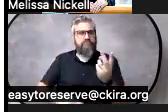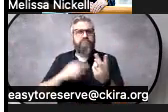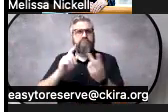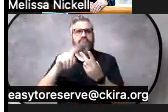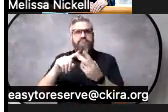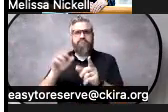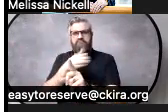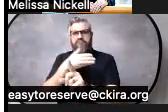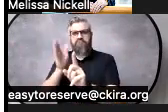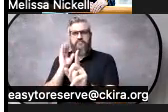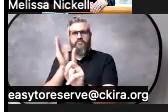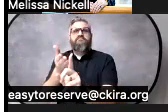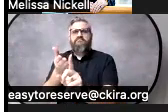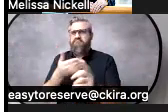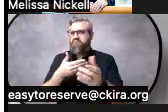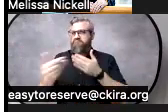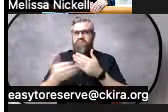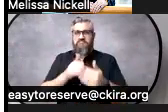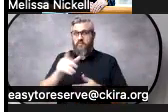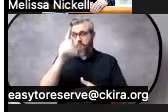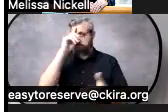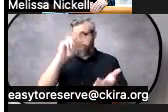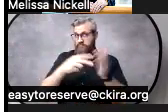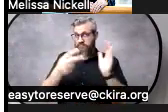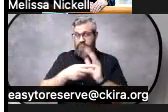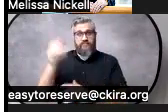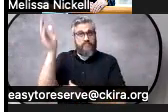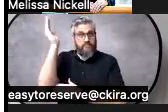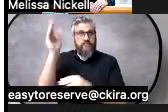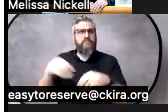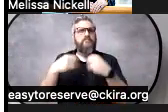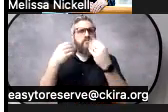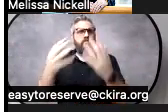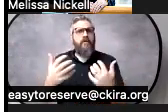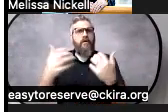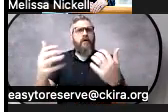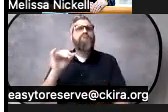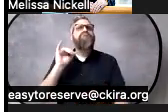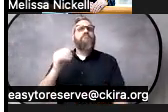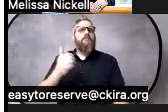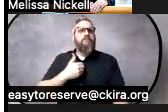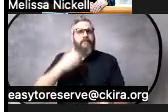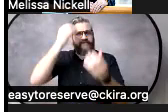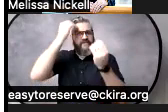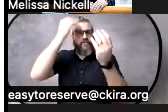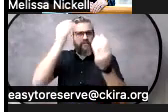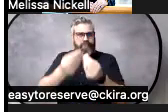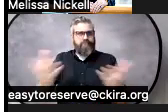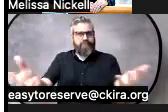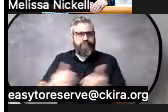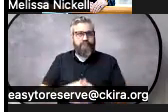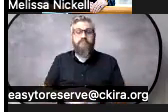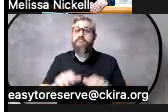their audience. Regardless of the intent, presentations provide the audience with info.